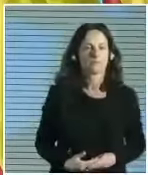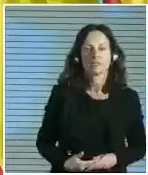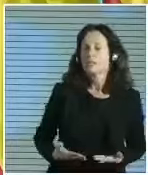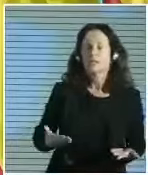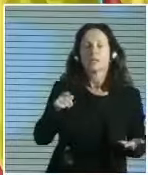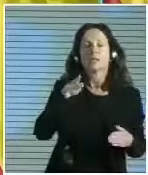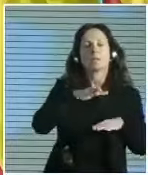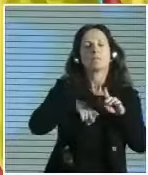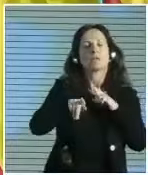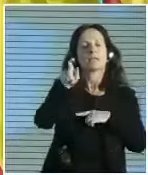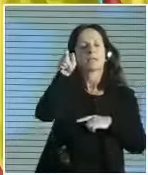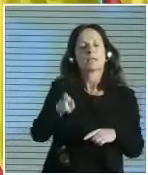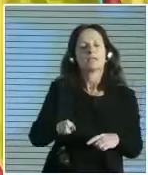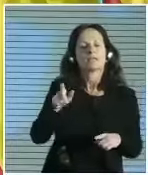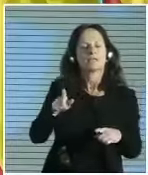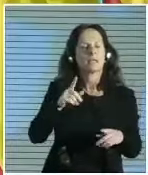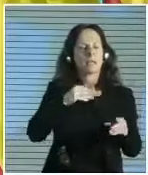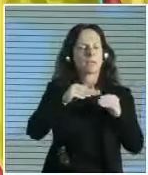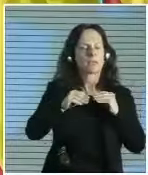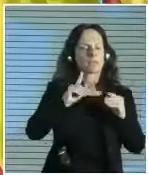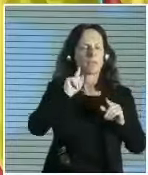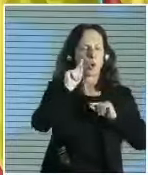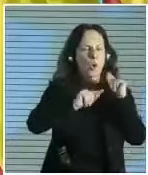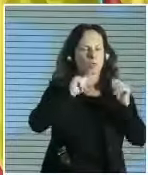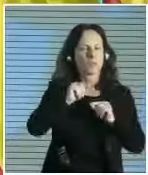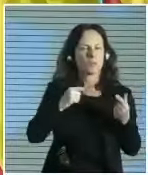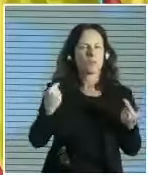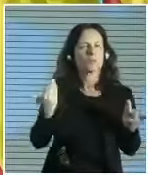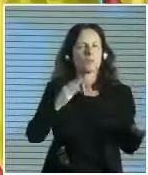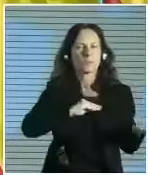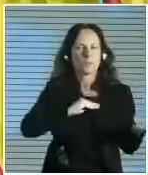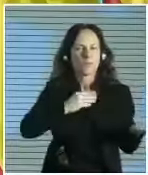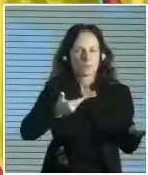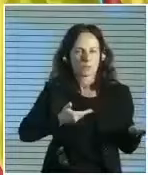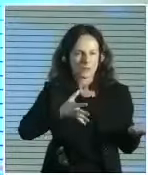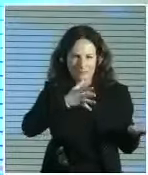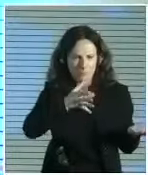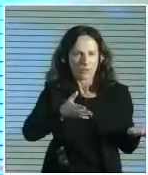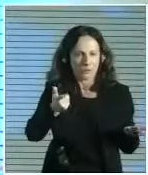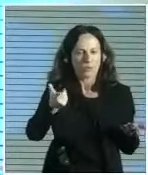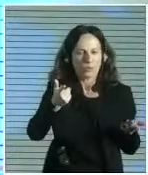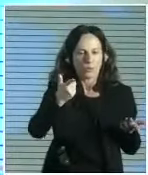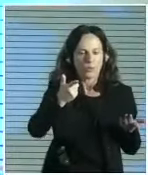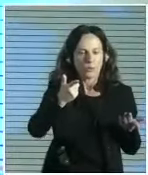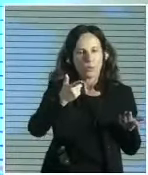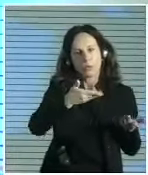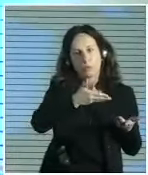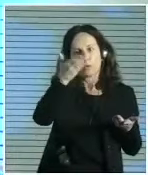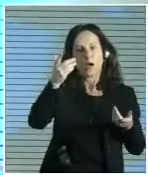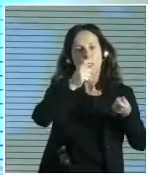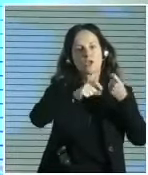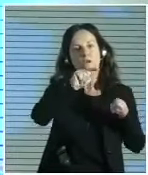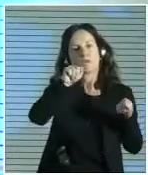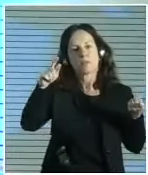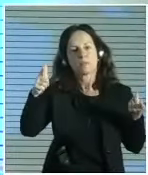the solutions that you have implemented on boat and at port? Thank you, Virginia. Good morning,